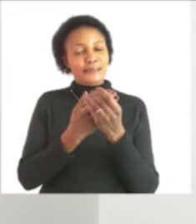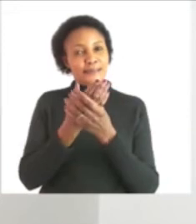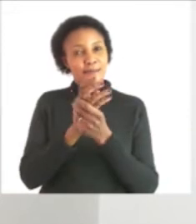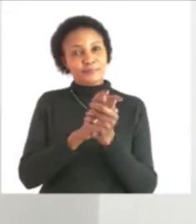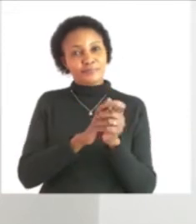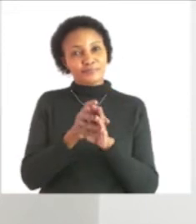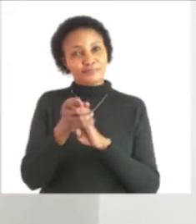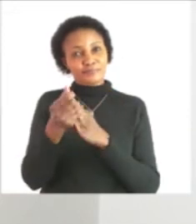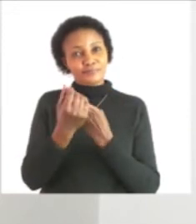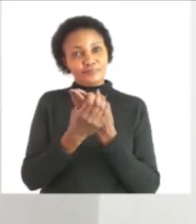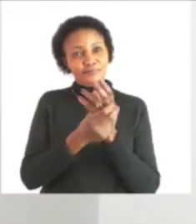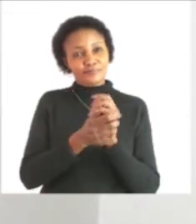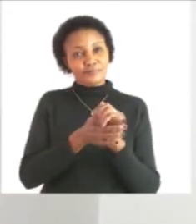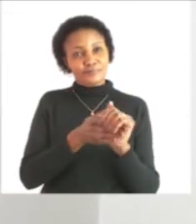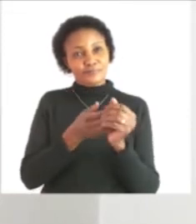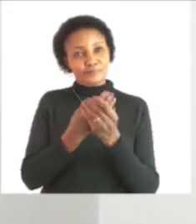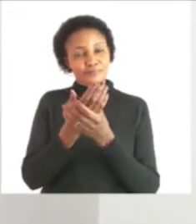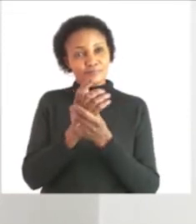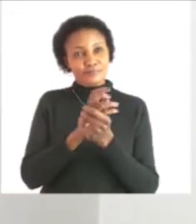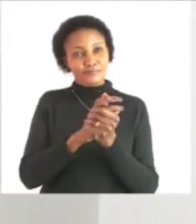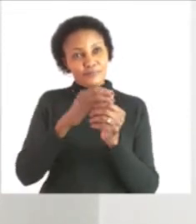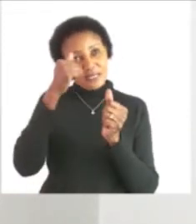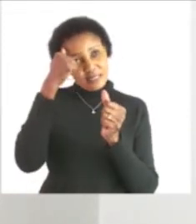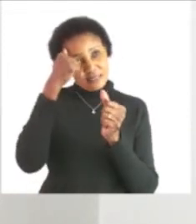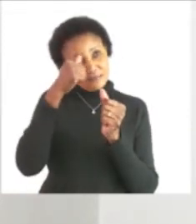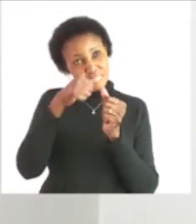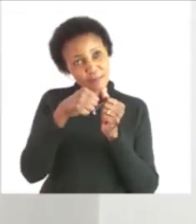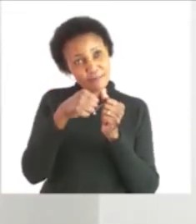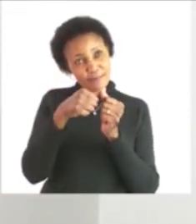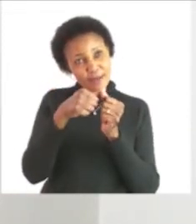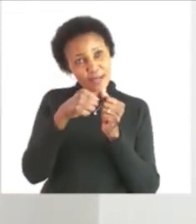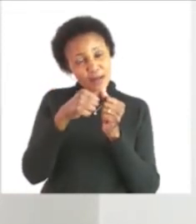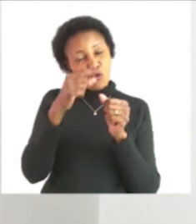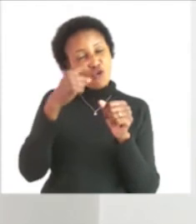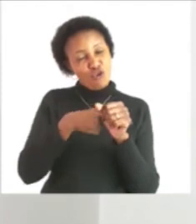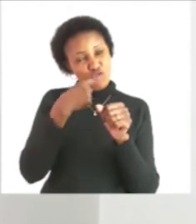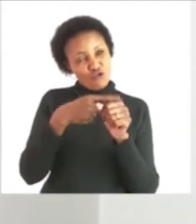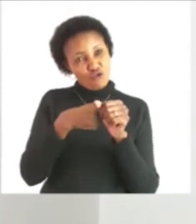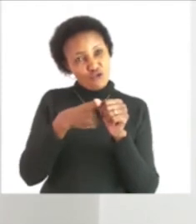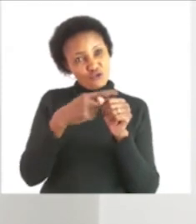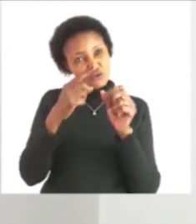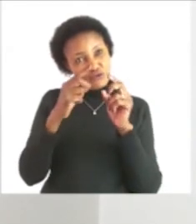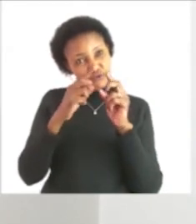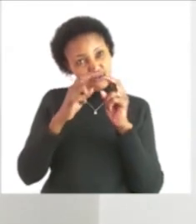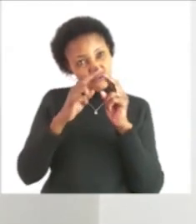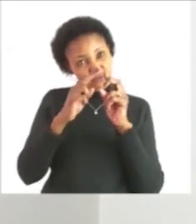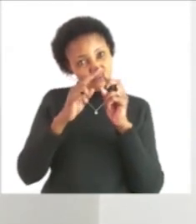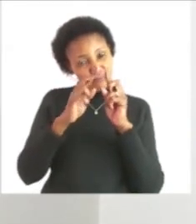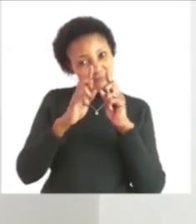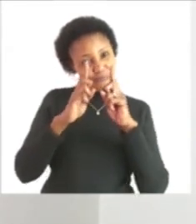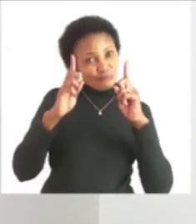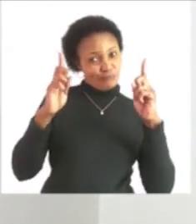hands? And whilst doing this, please remember at all times, social